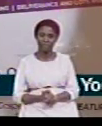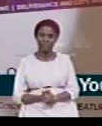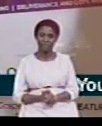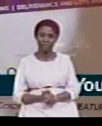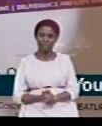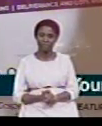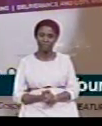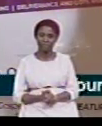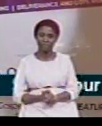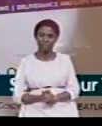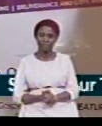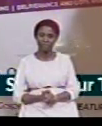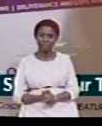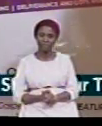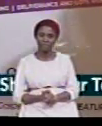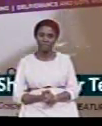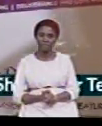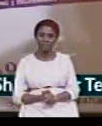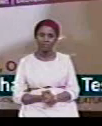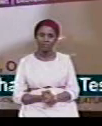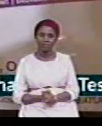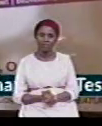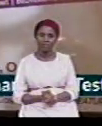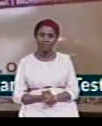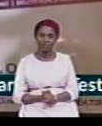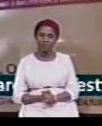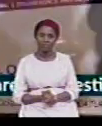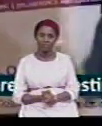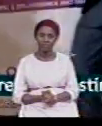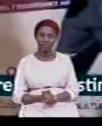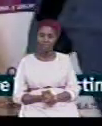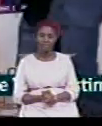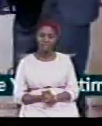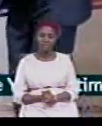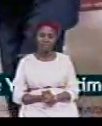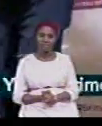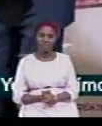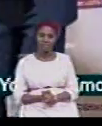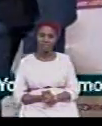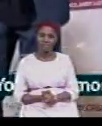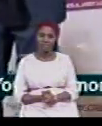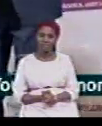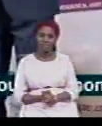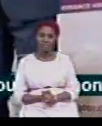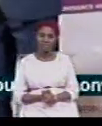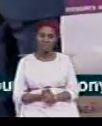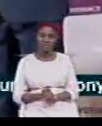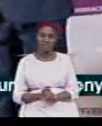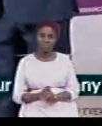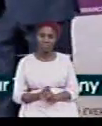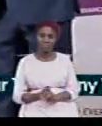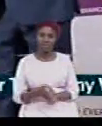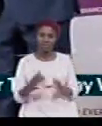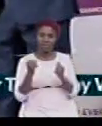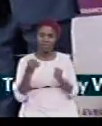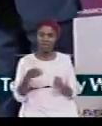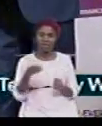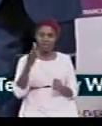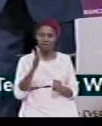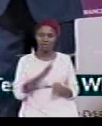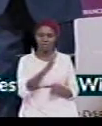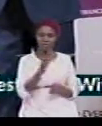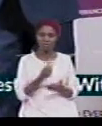then Yankupo answer what do I am mammy. Amen. The power of God will never fail. Our